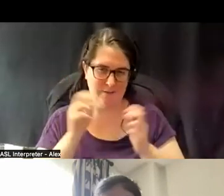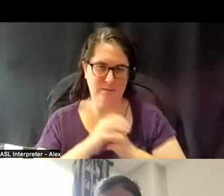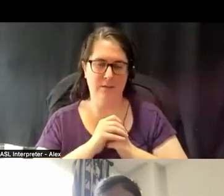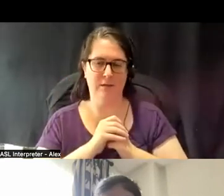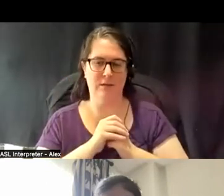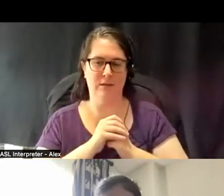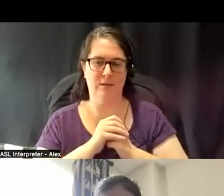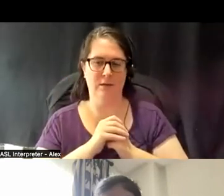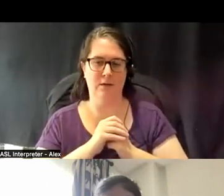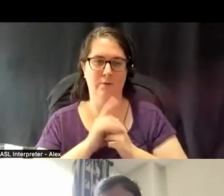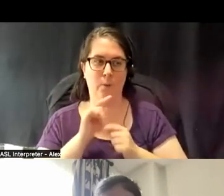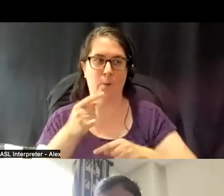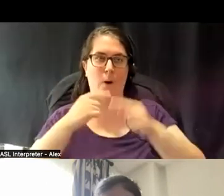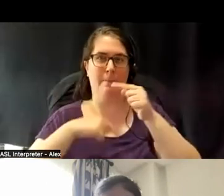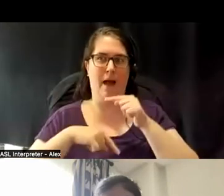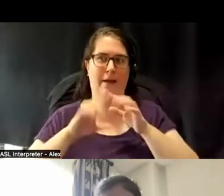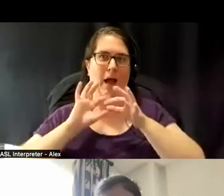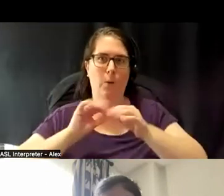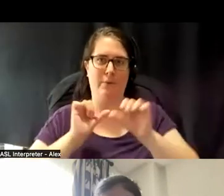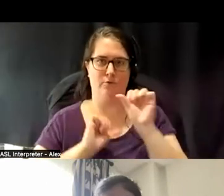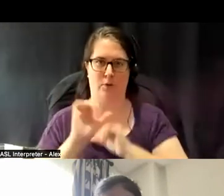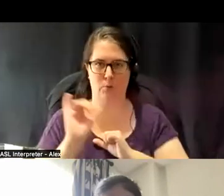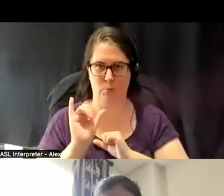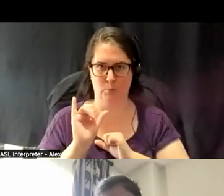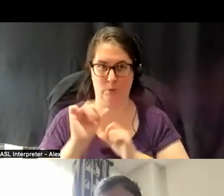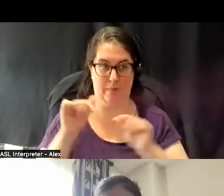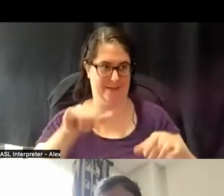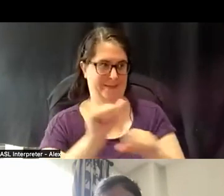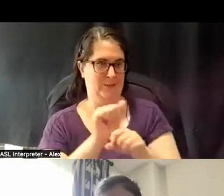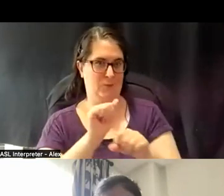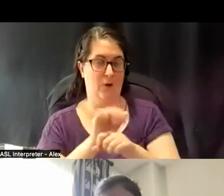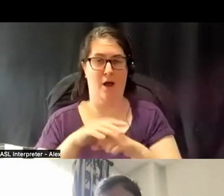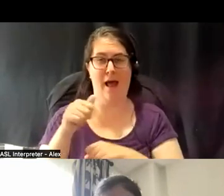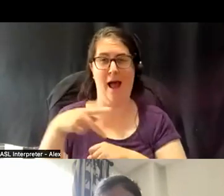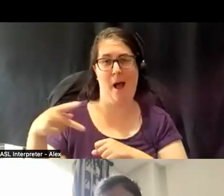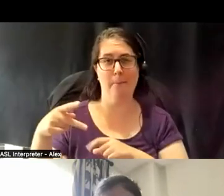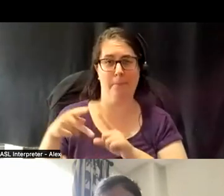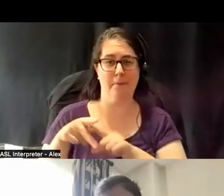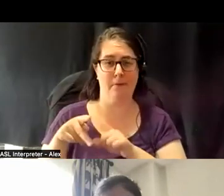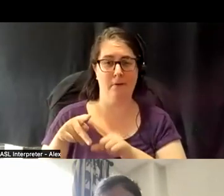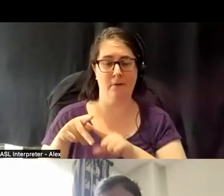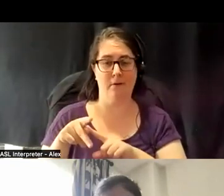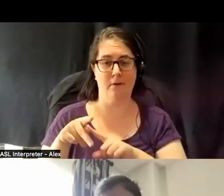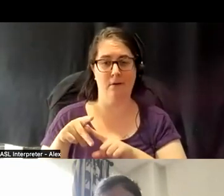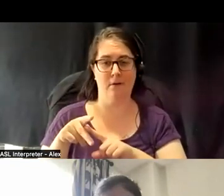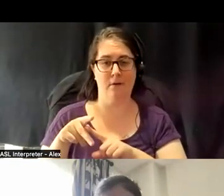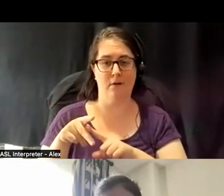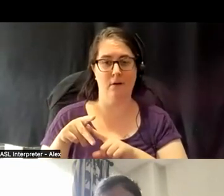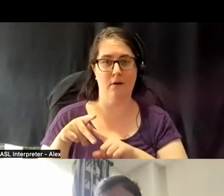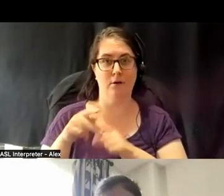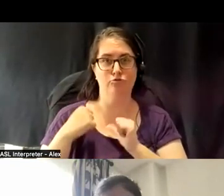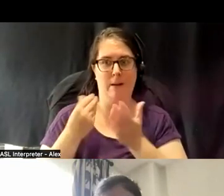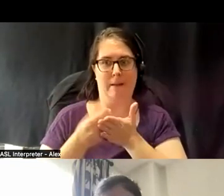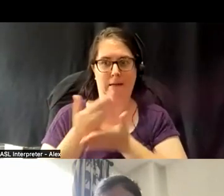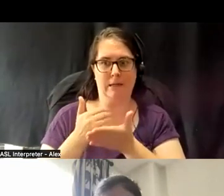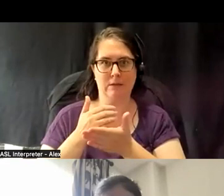to each other. This work, you know, working on an app, trying to make enough money on an app,